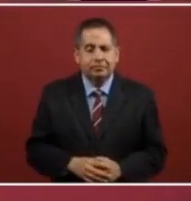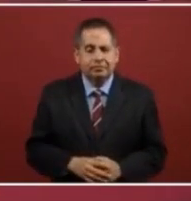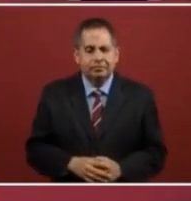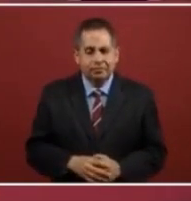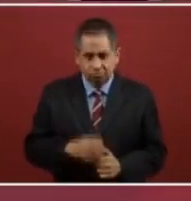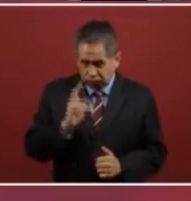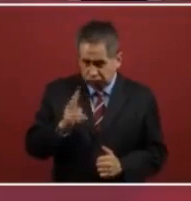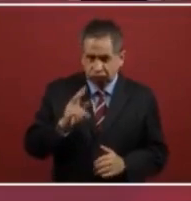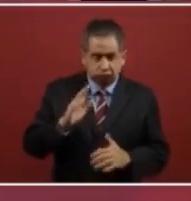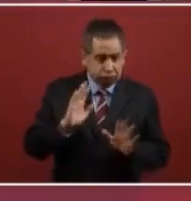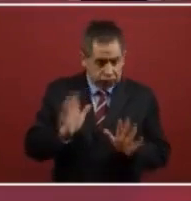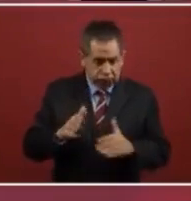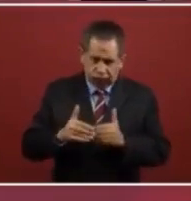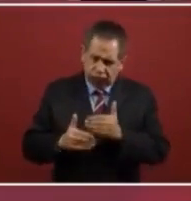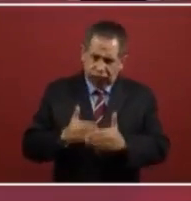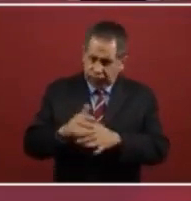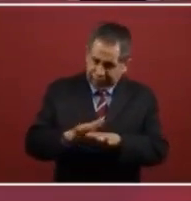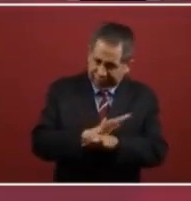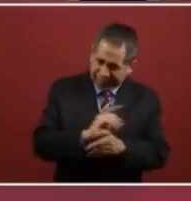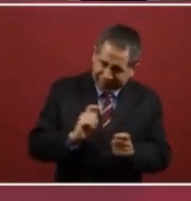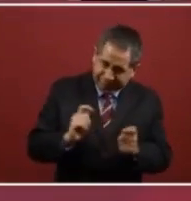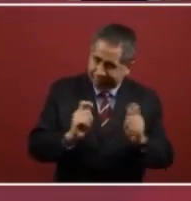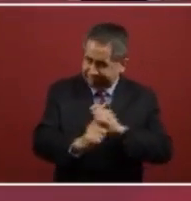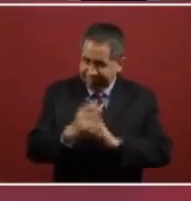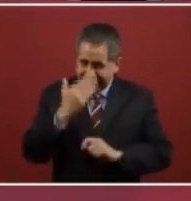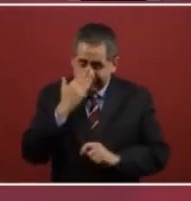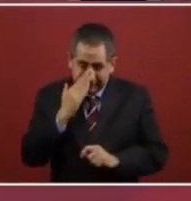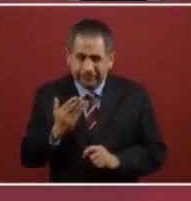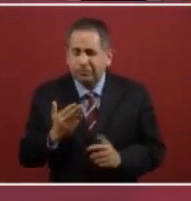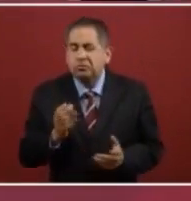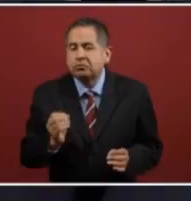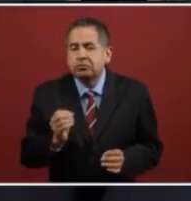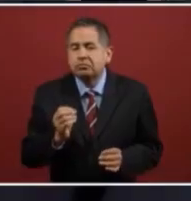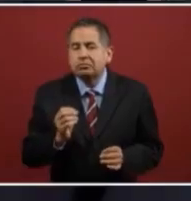¿Qué tanto hemos avanzado? How much have we advanced?